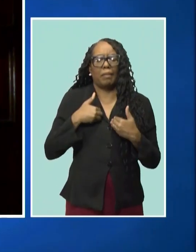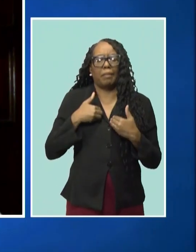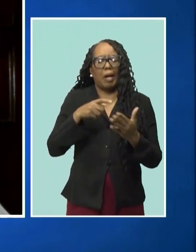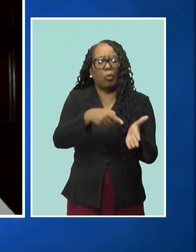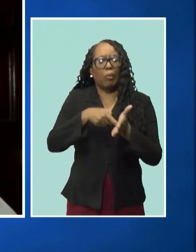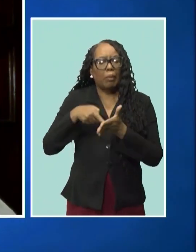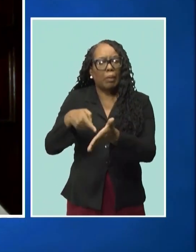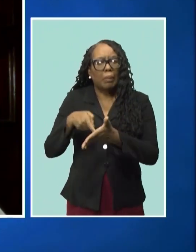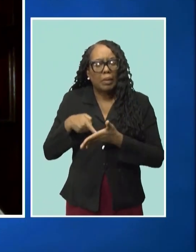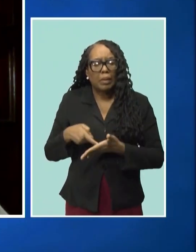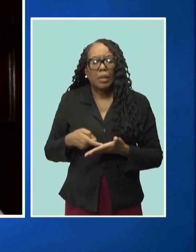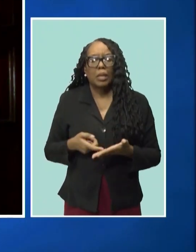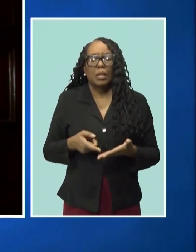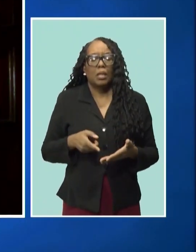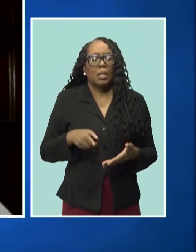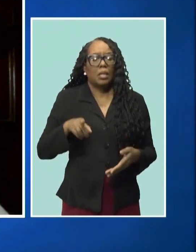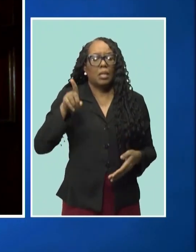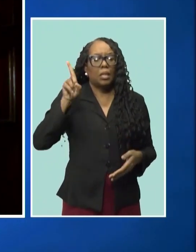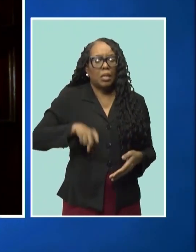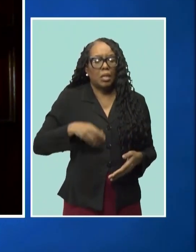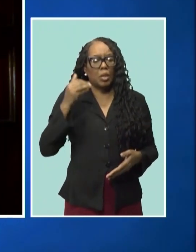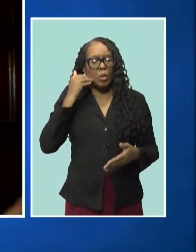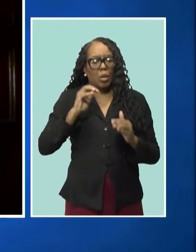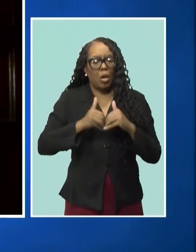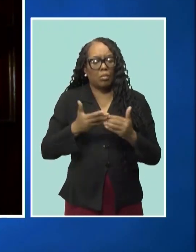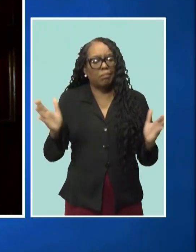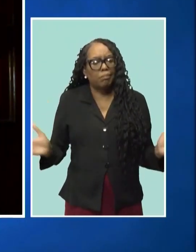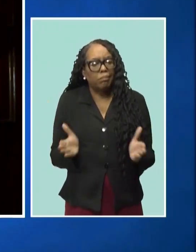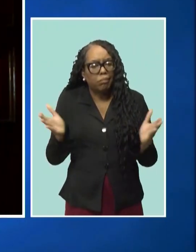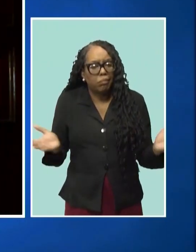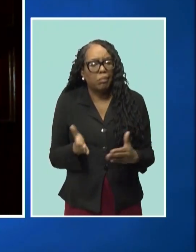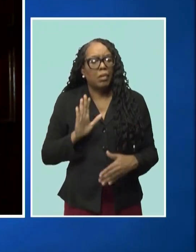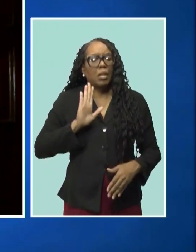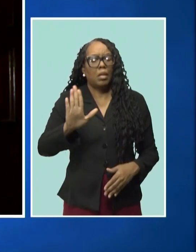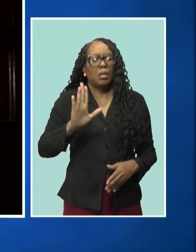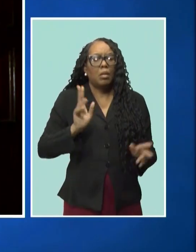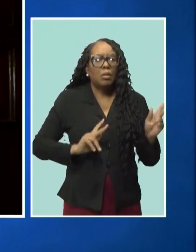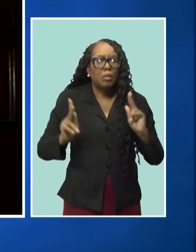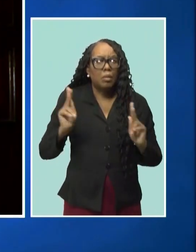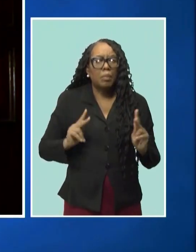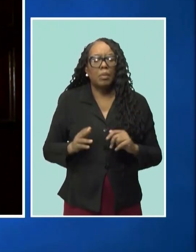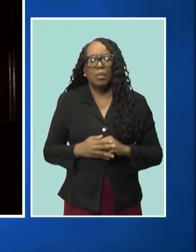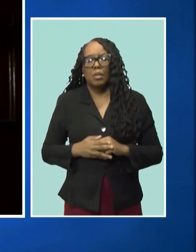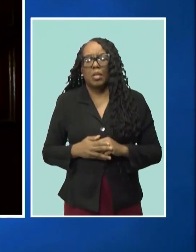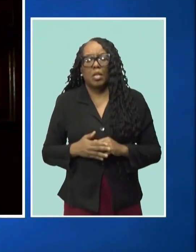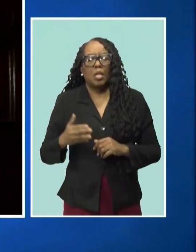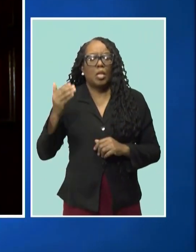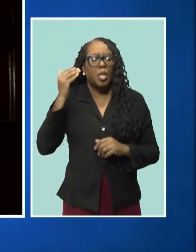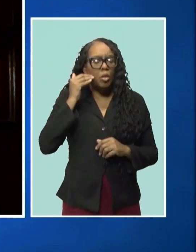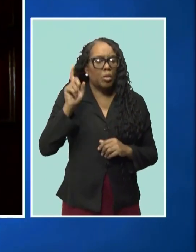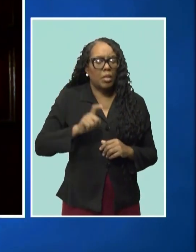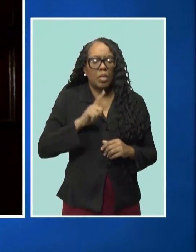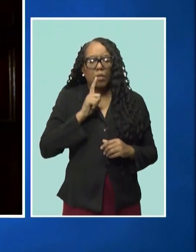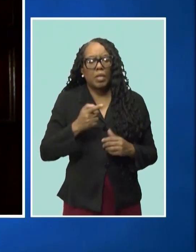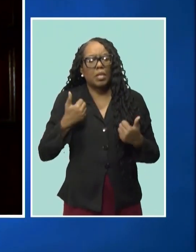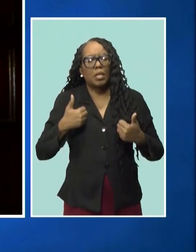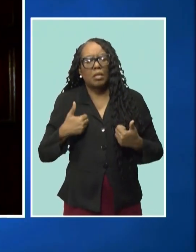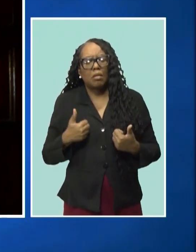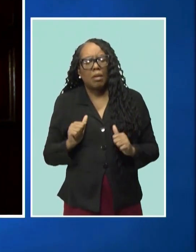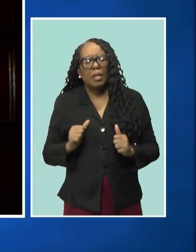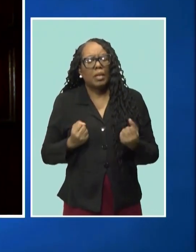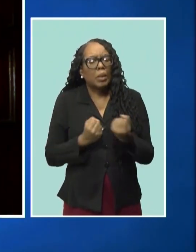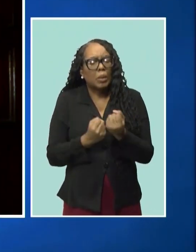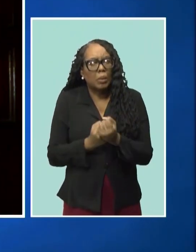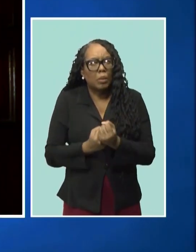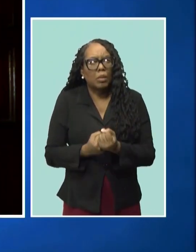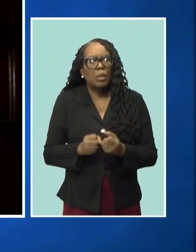need to be able to mobilize your own people, those you lost over the last few years, new ones. So